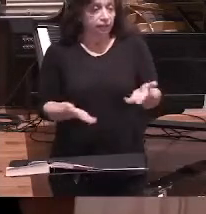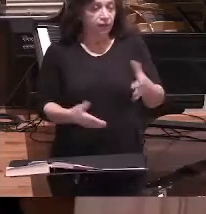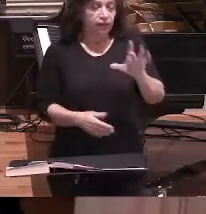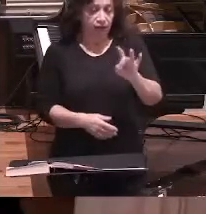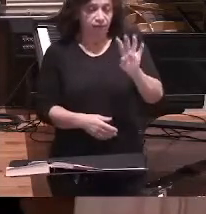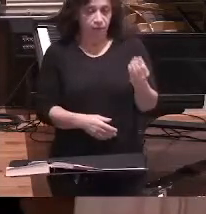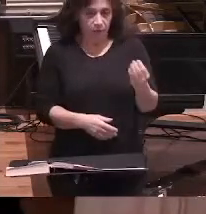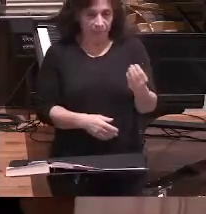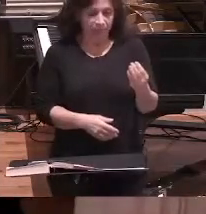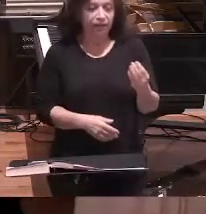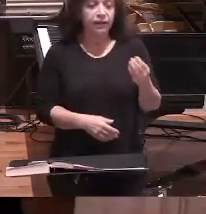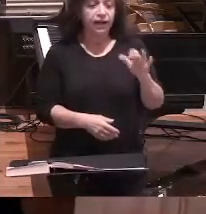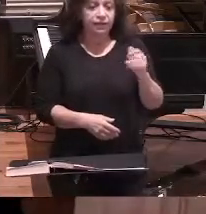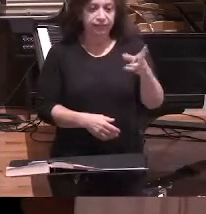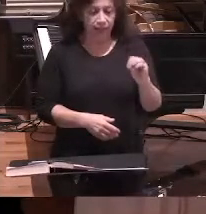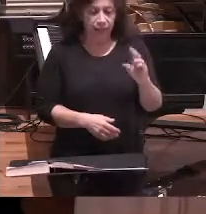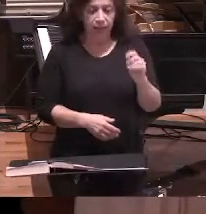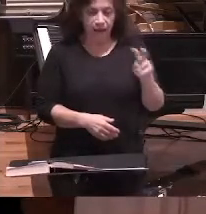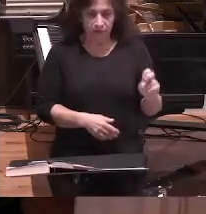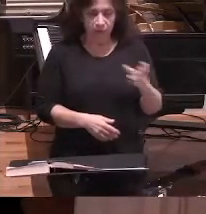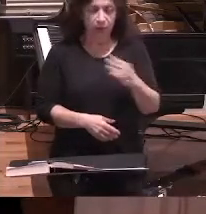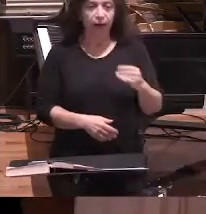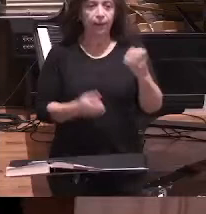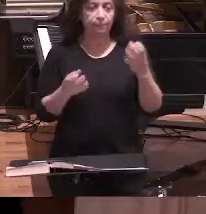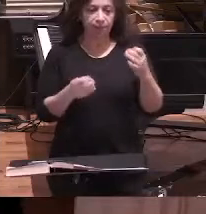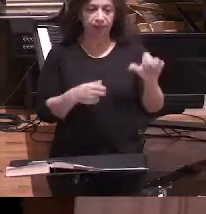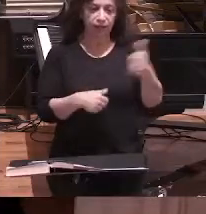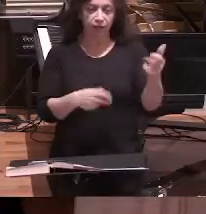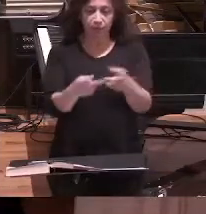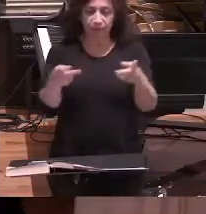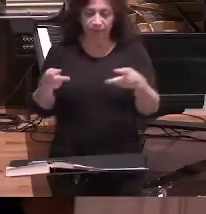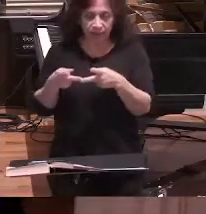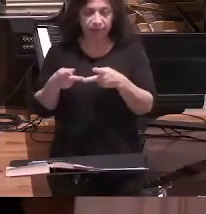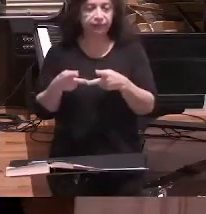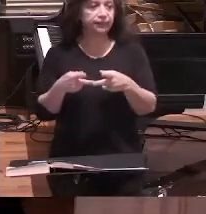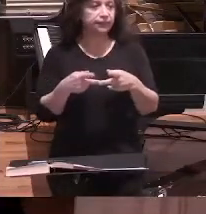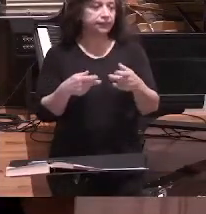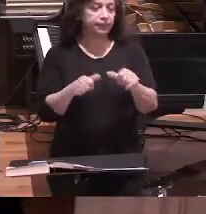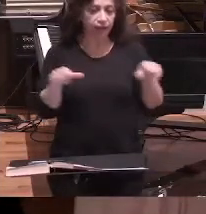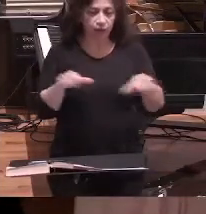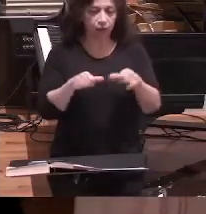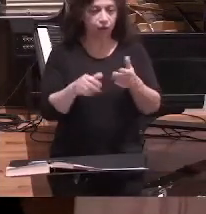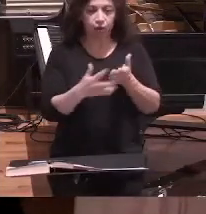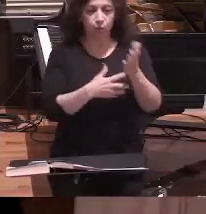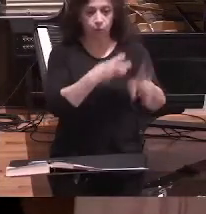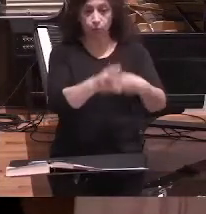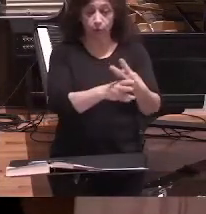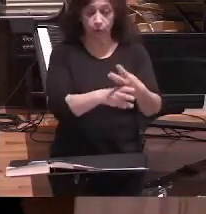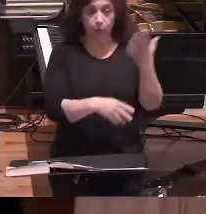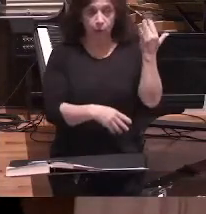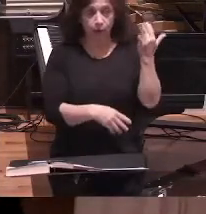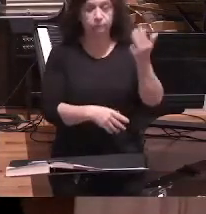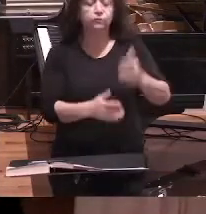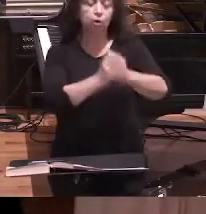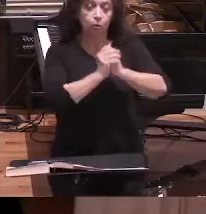Avenue and in many other places and spaces across the globe to worship God